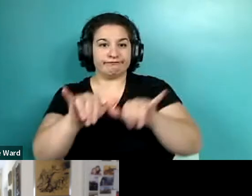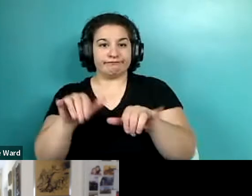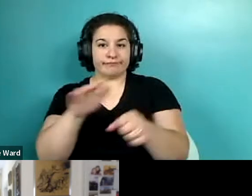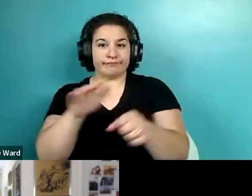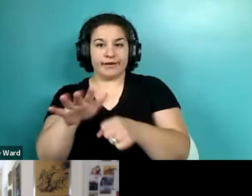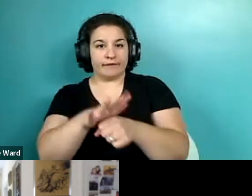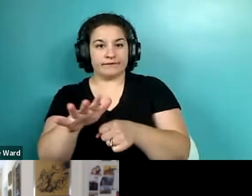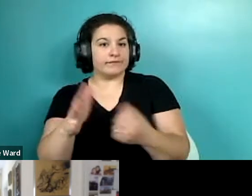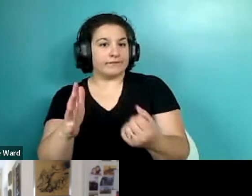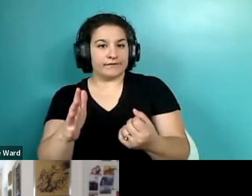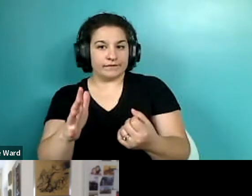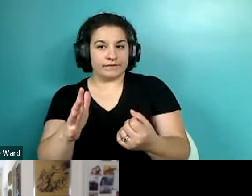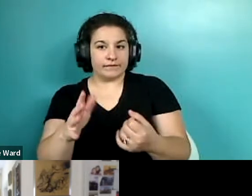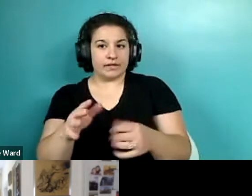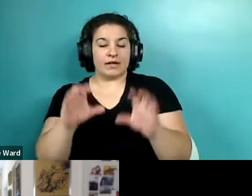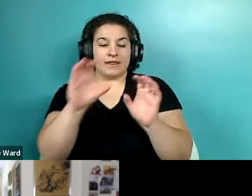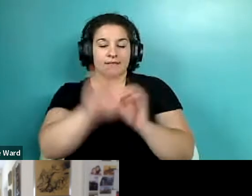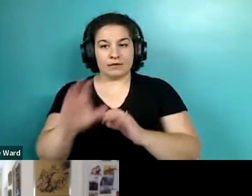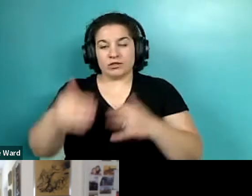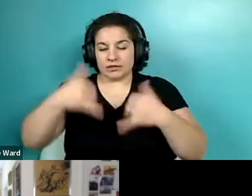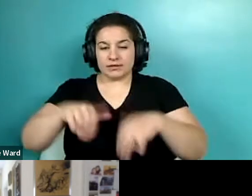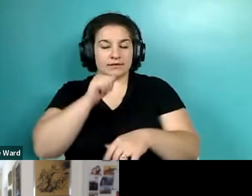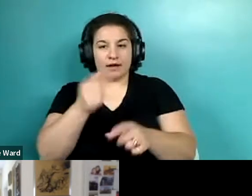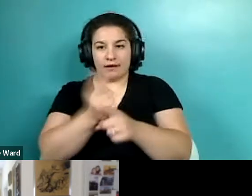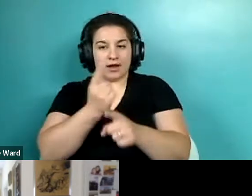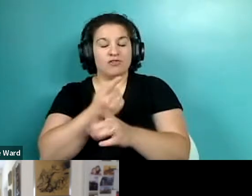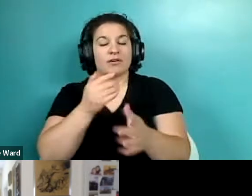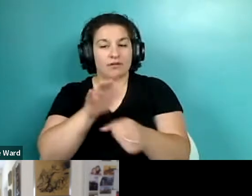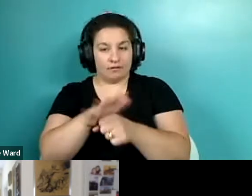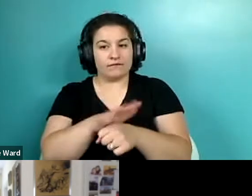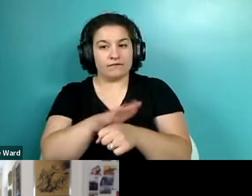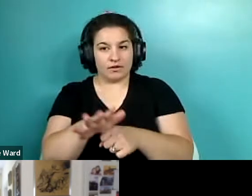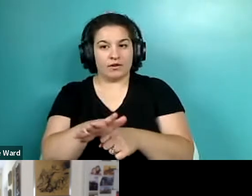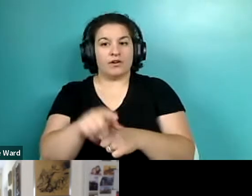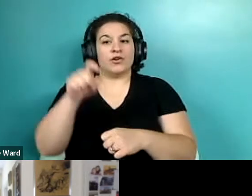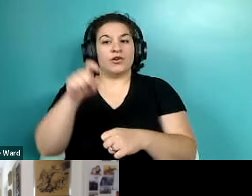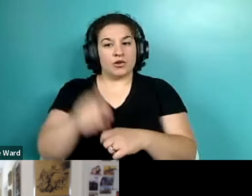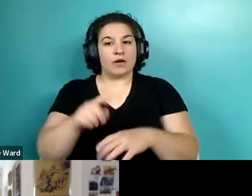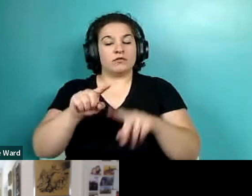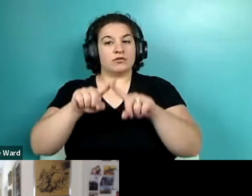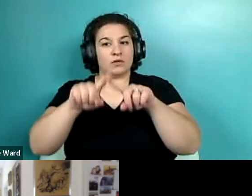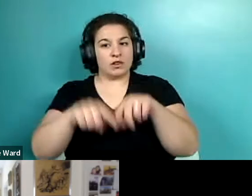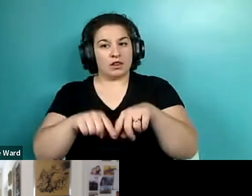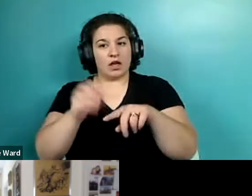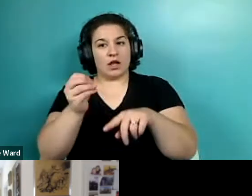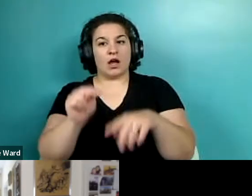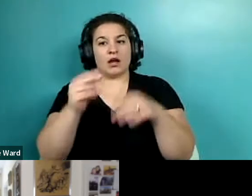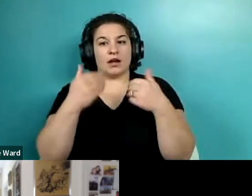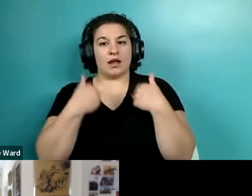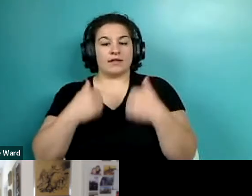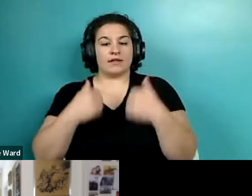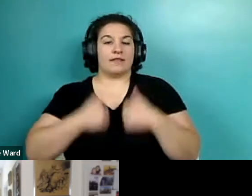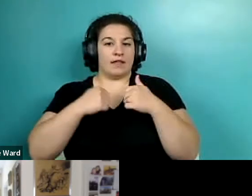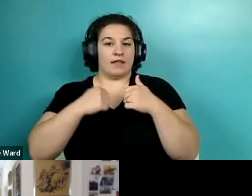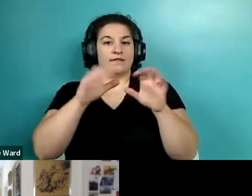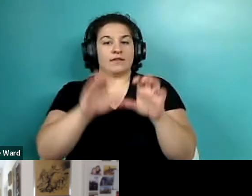still not accurate enough, and you really have to rely on having a live captioner to make sure